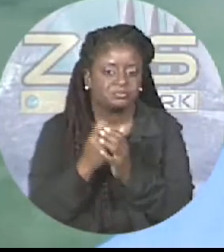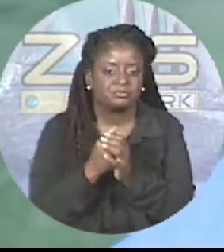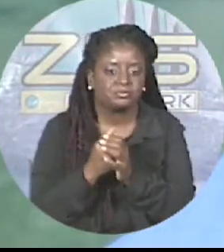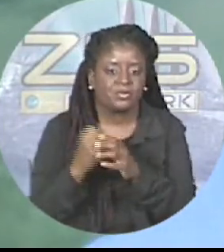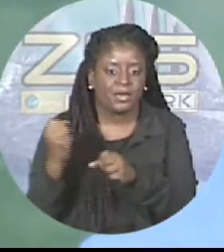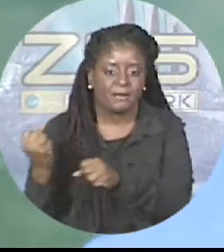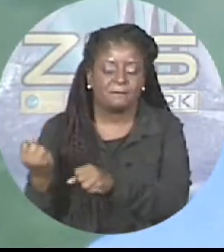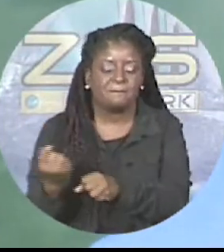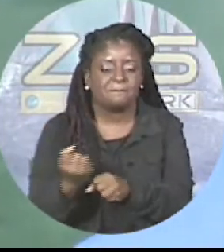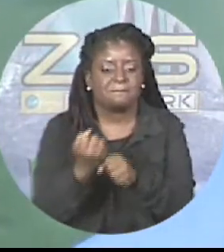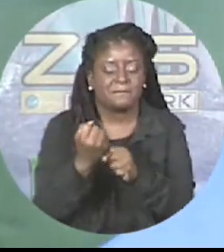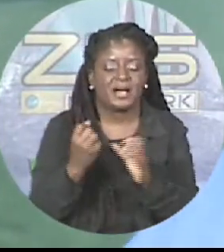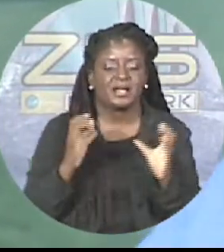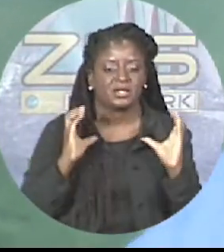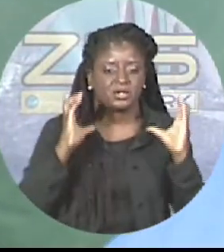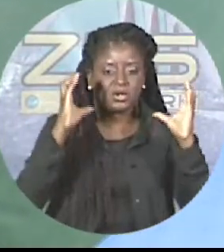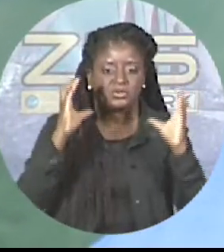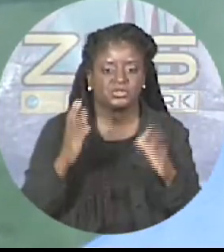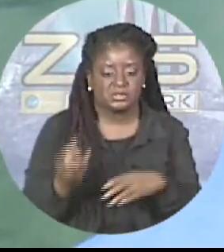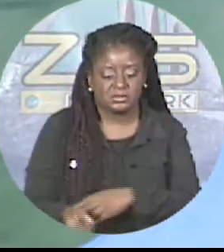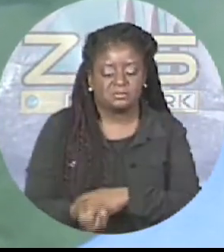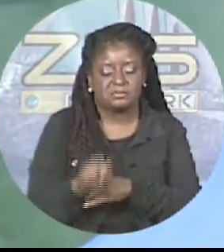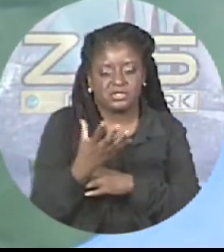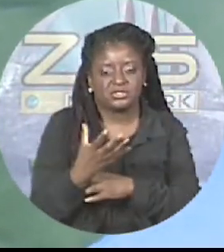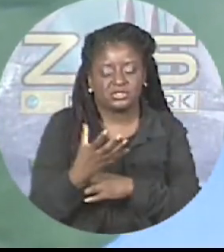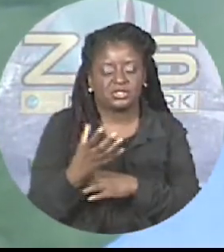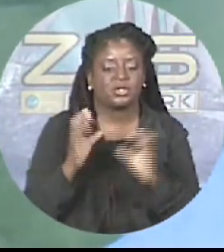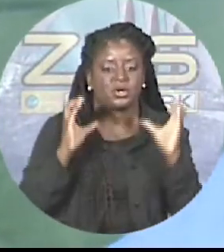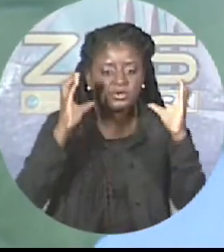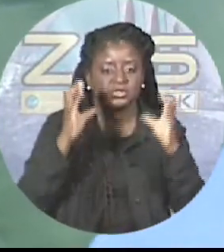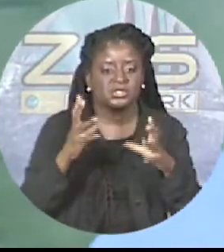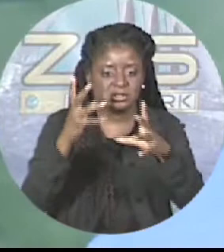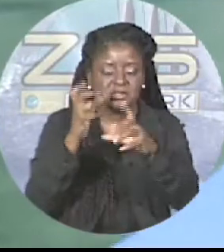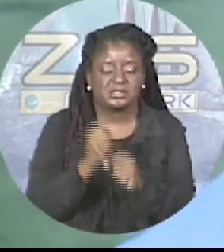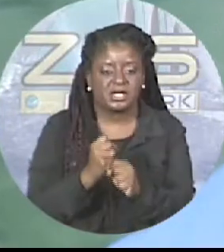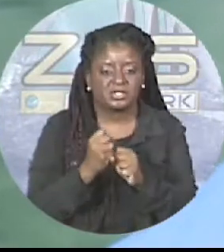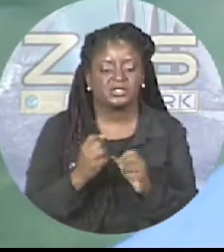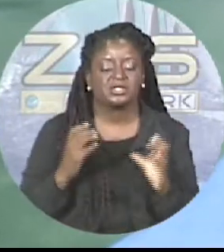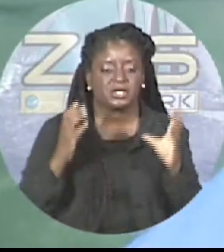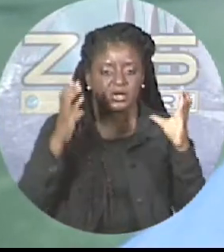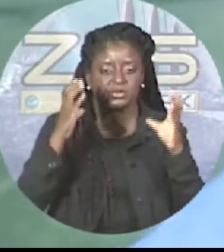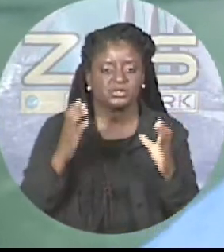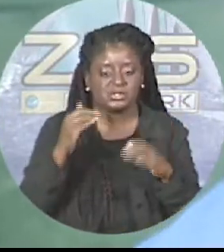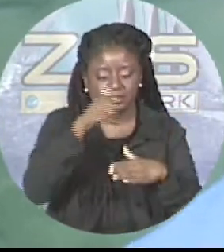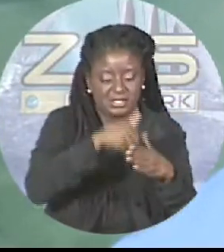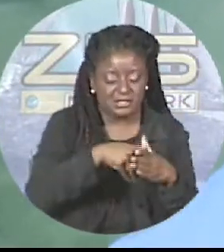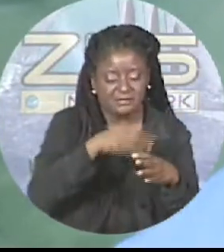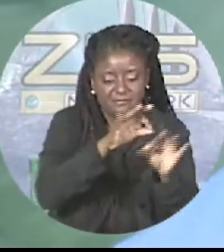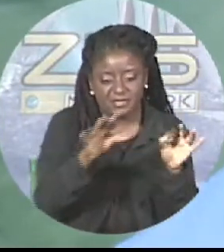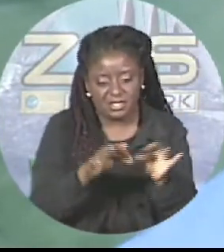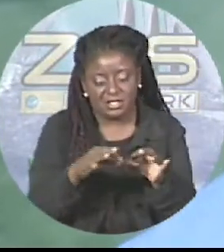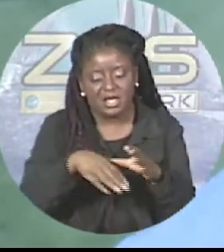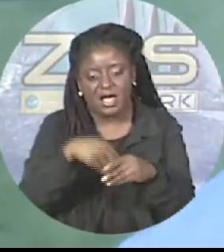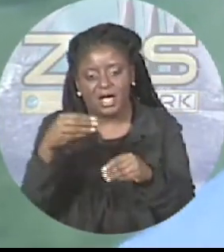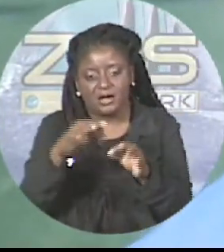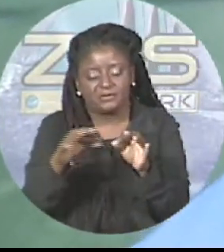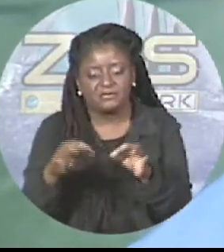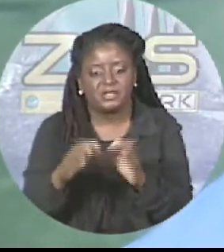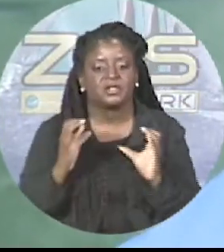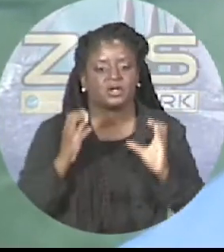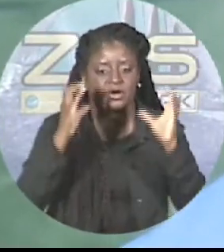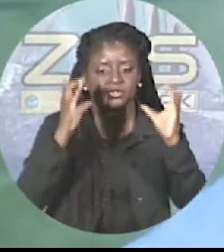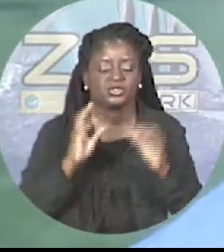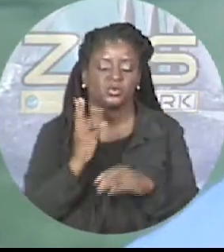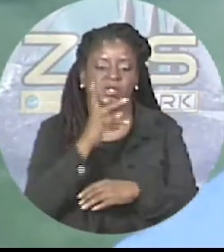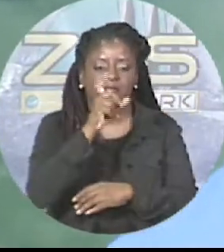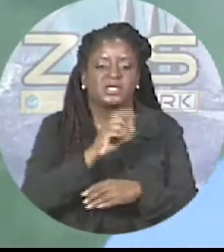Batting coaches, pitching coaches, catching coaches, infield coaches, outfield coaches. We need all of that to get on the level. We